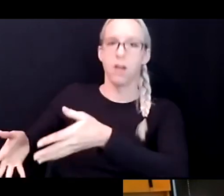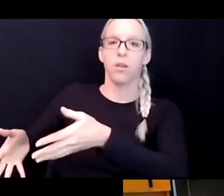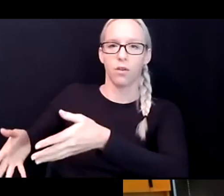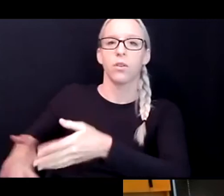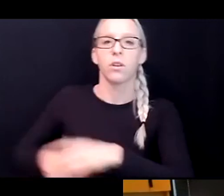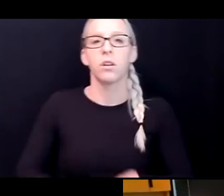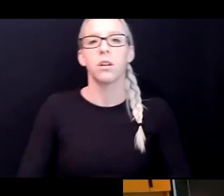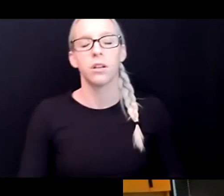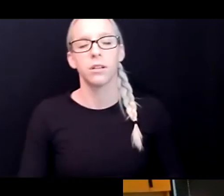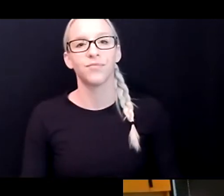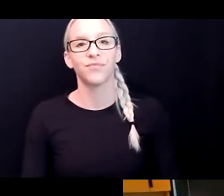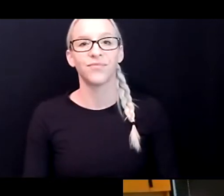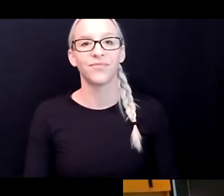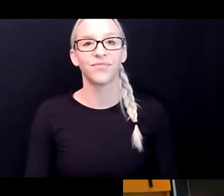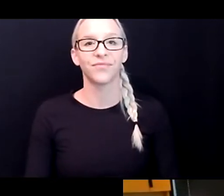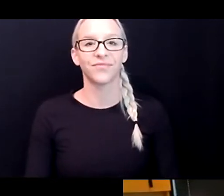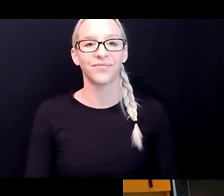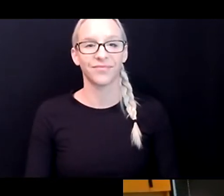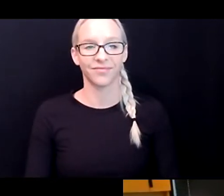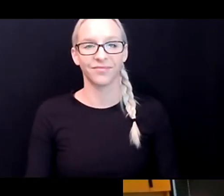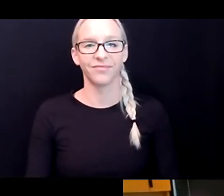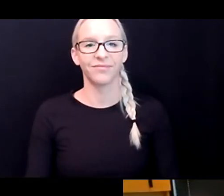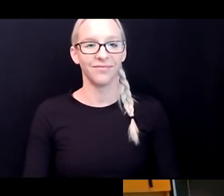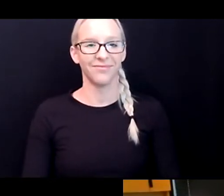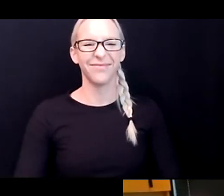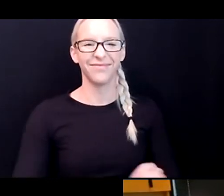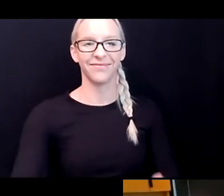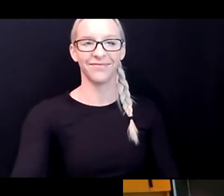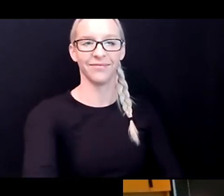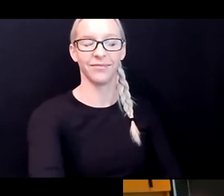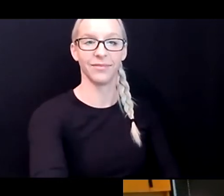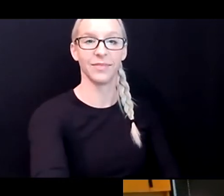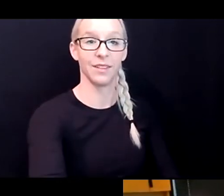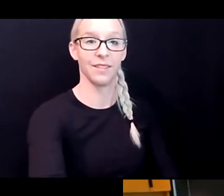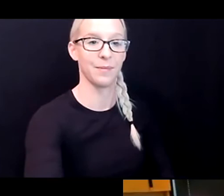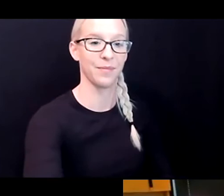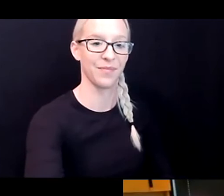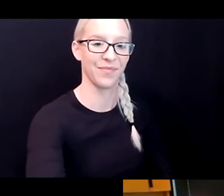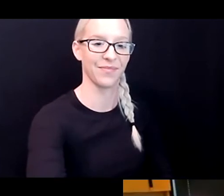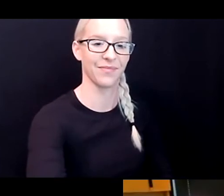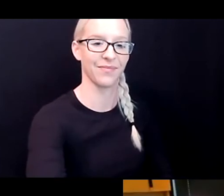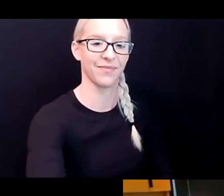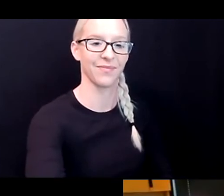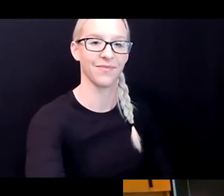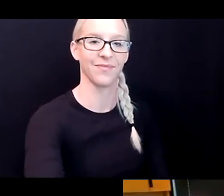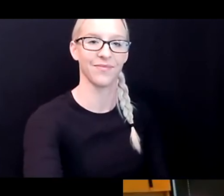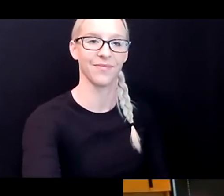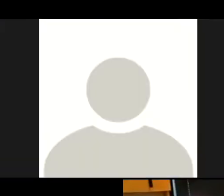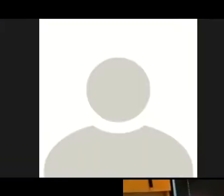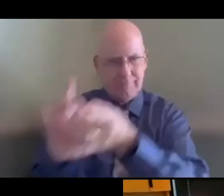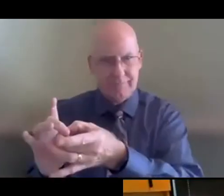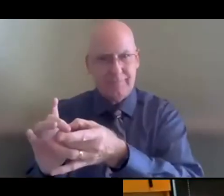is an allowable expense. And I think that's a really excellent segue